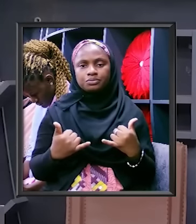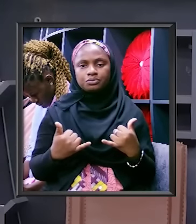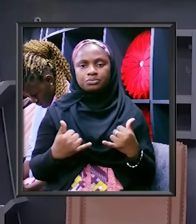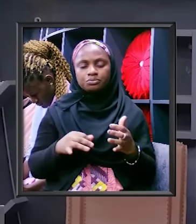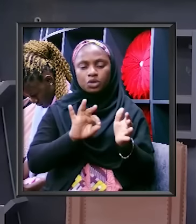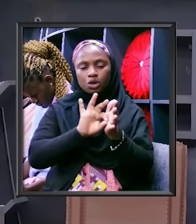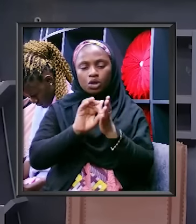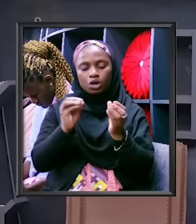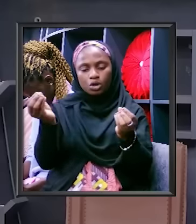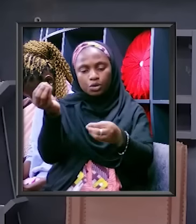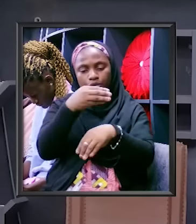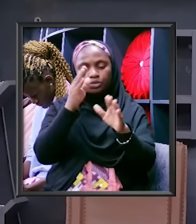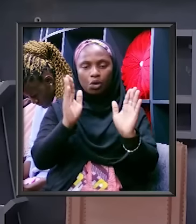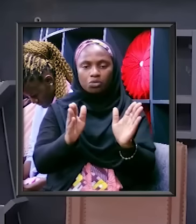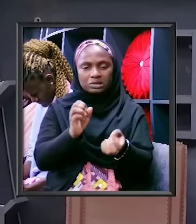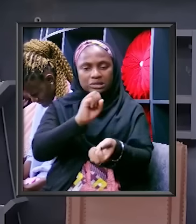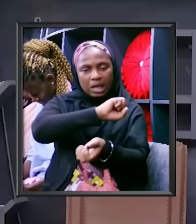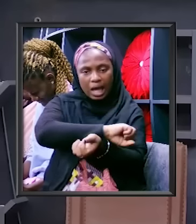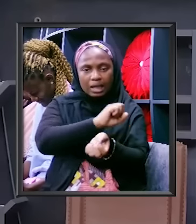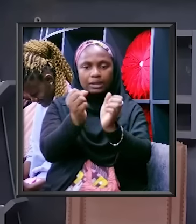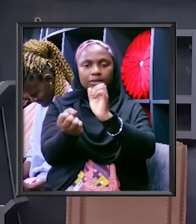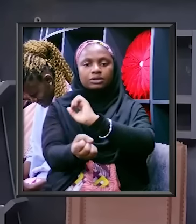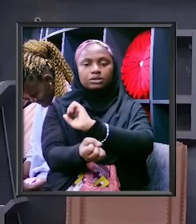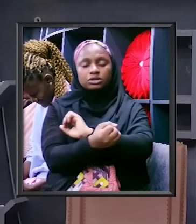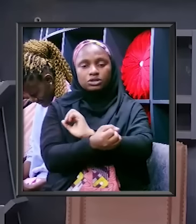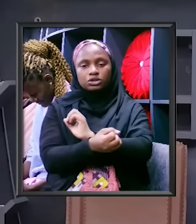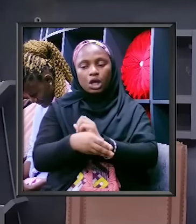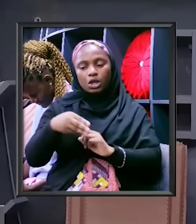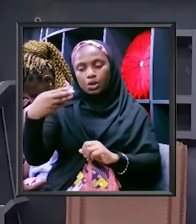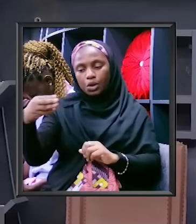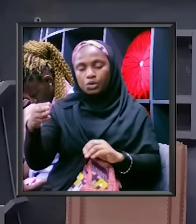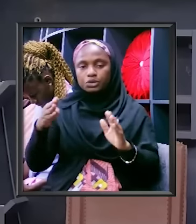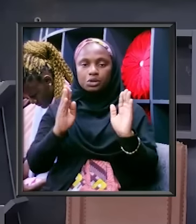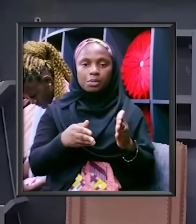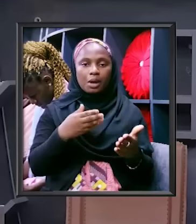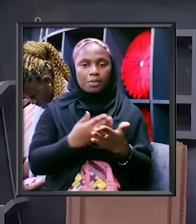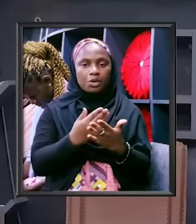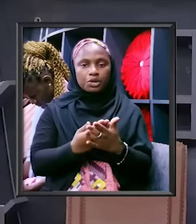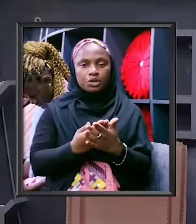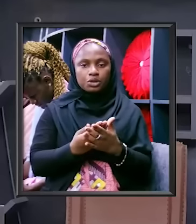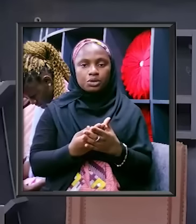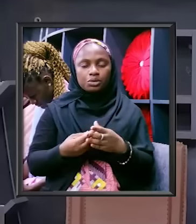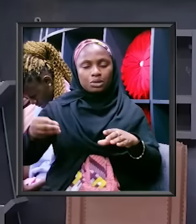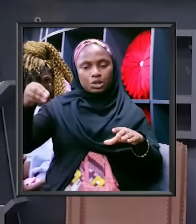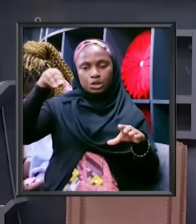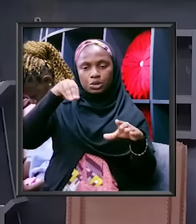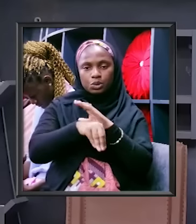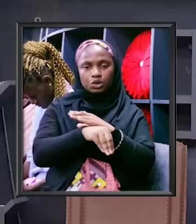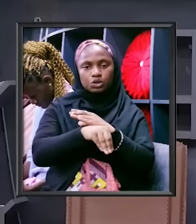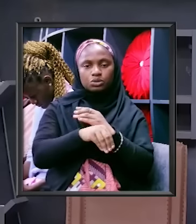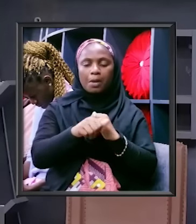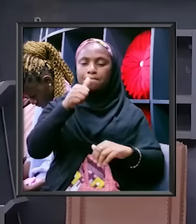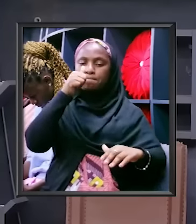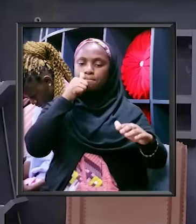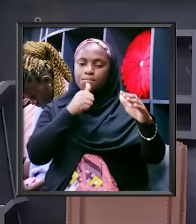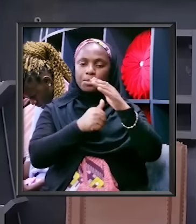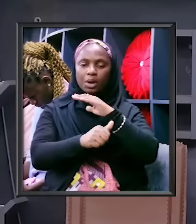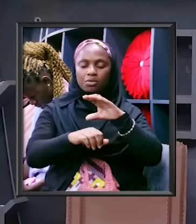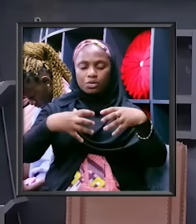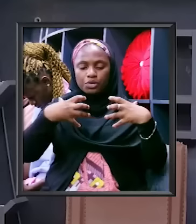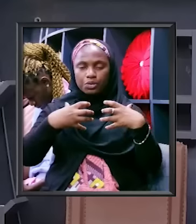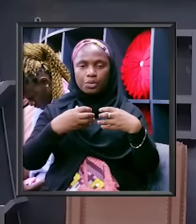Account officer divert customer money into the own private account, company account where he